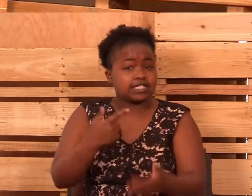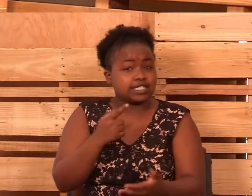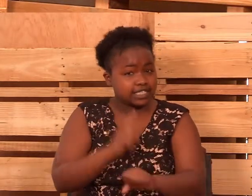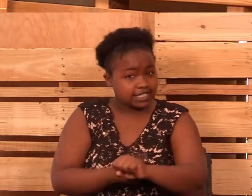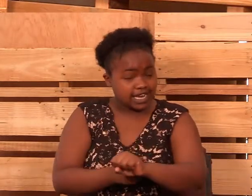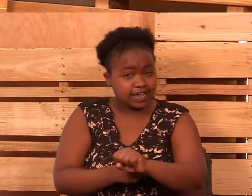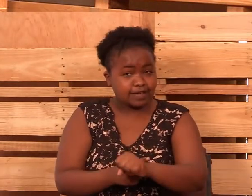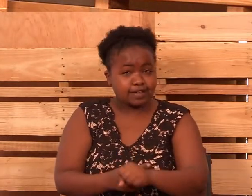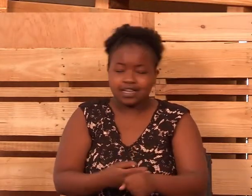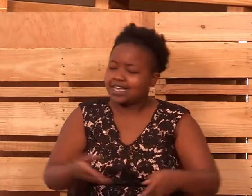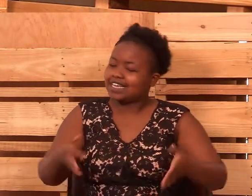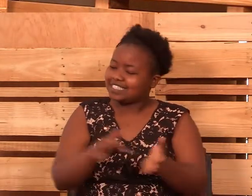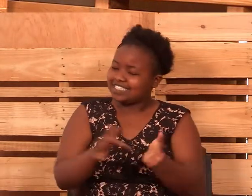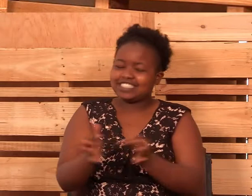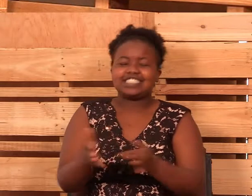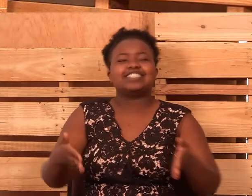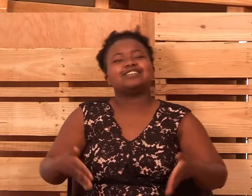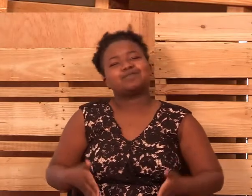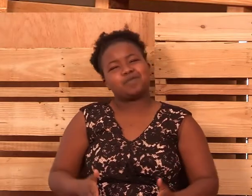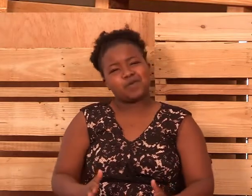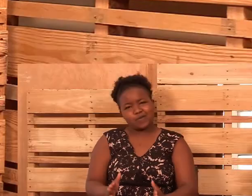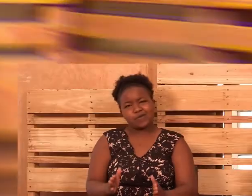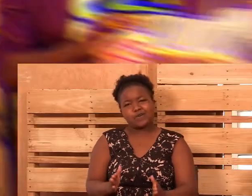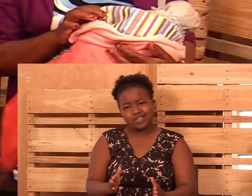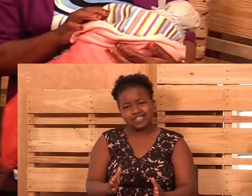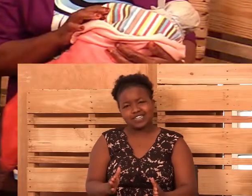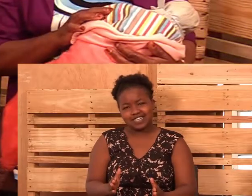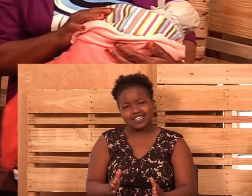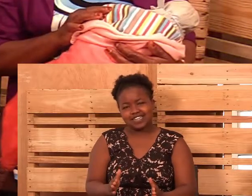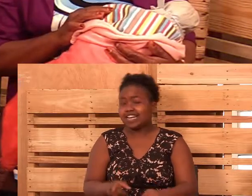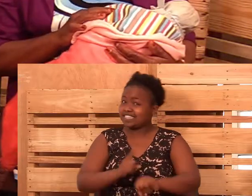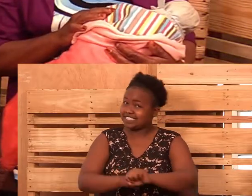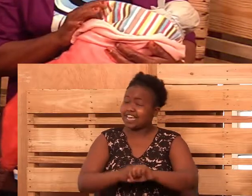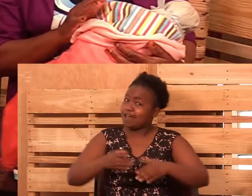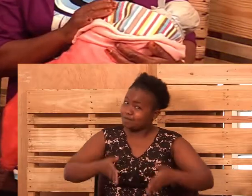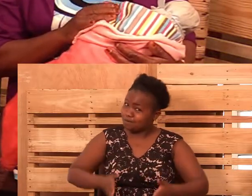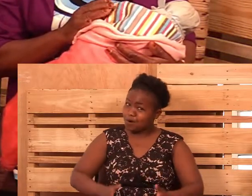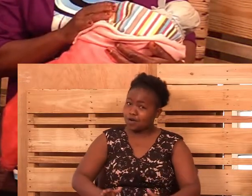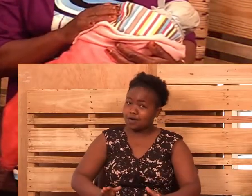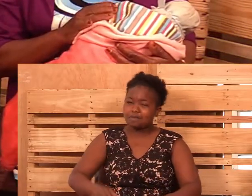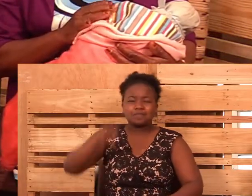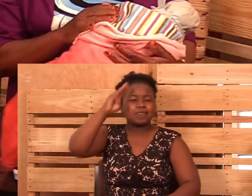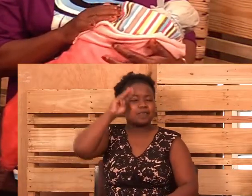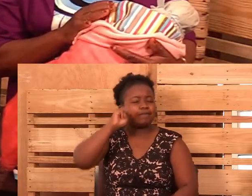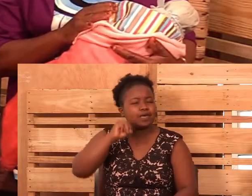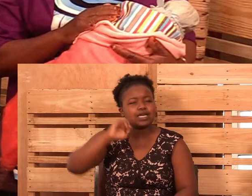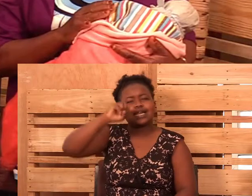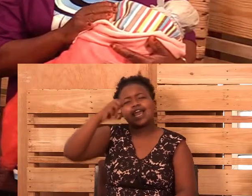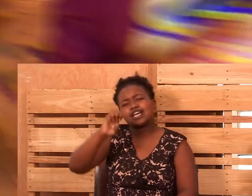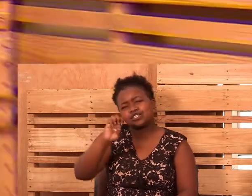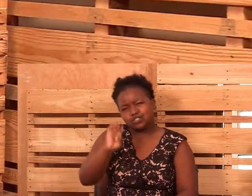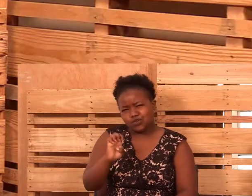time, baby Jesus was born. And when he was born, Mary and Joseph